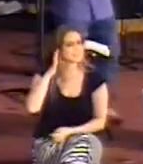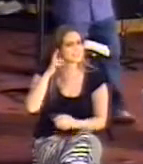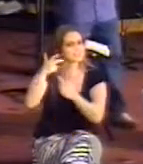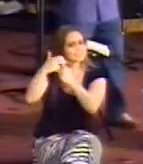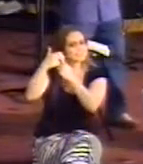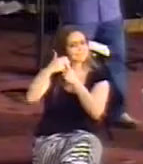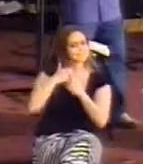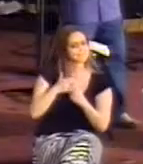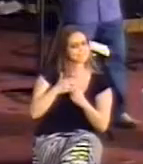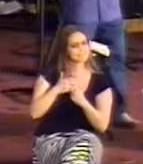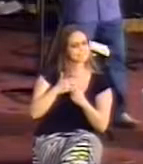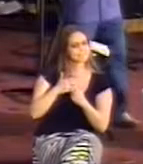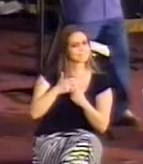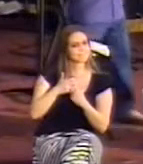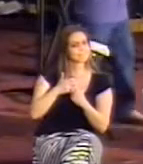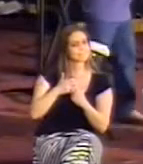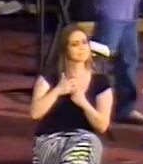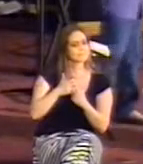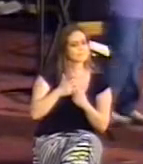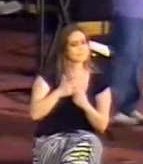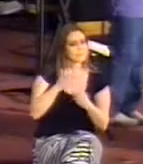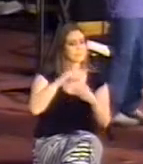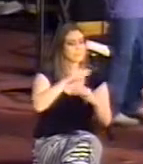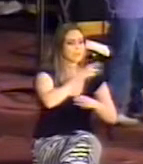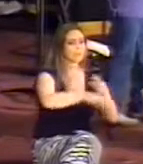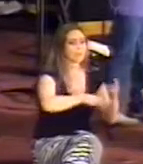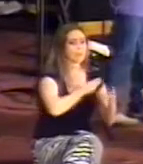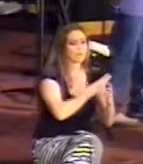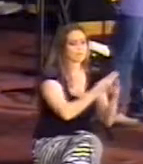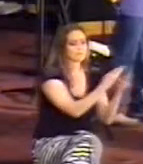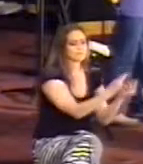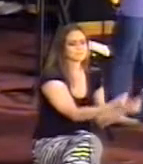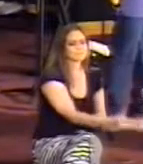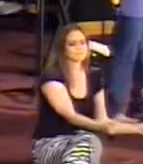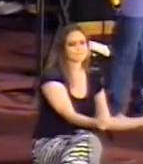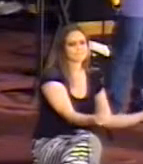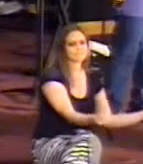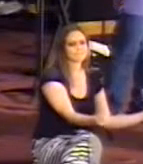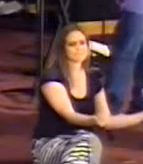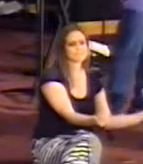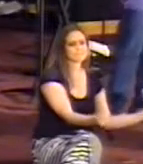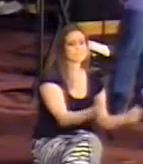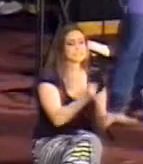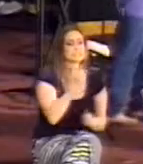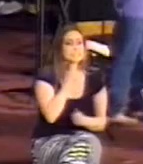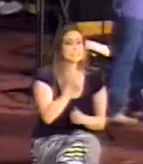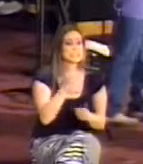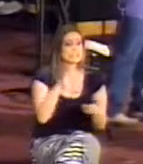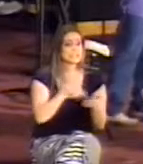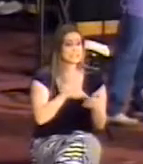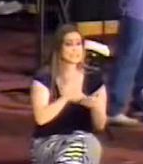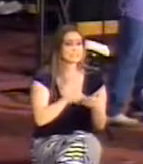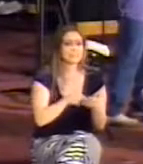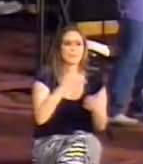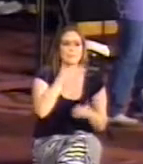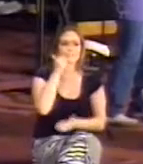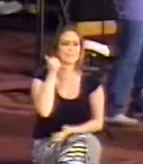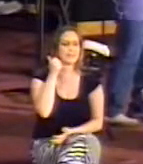to you. And your worldliness will begin to disappear. And you'll say, this is so much